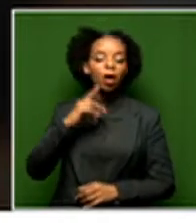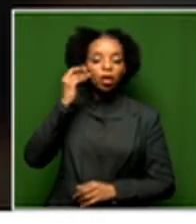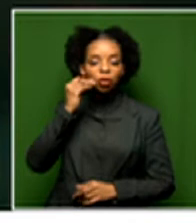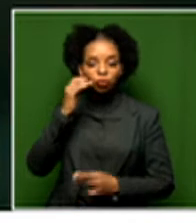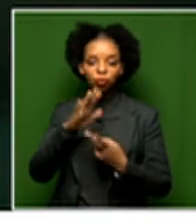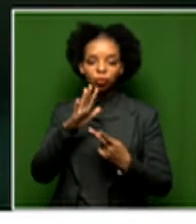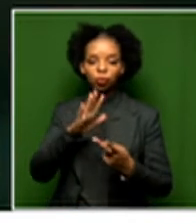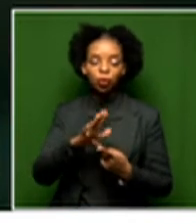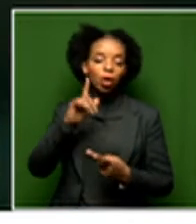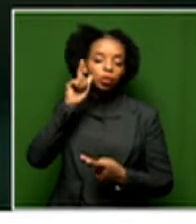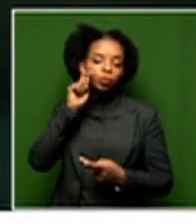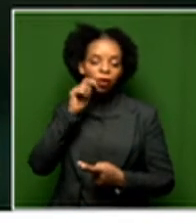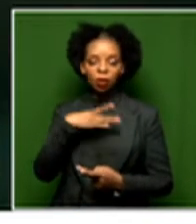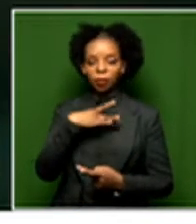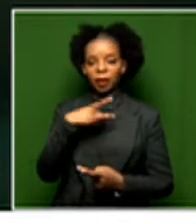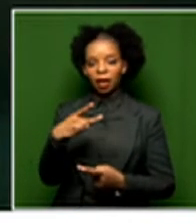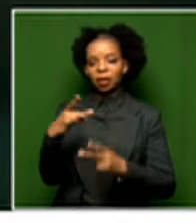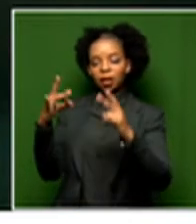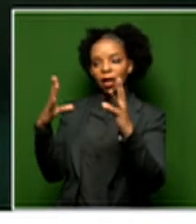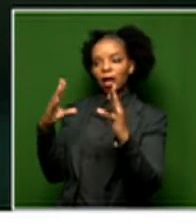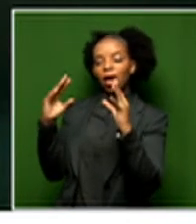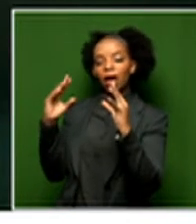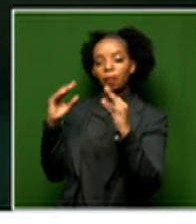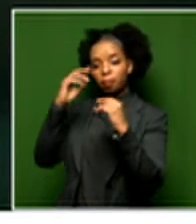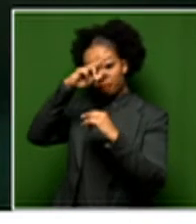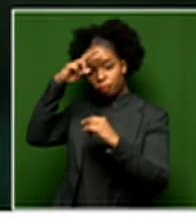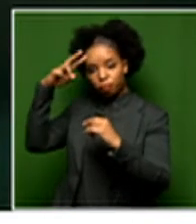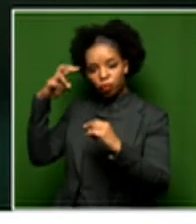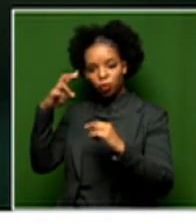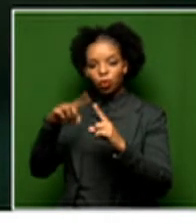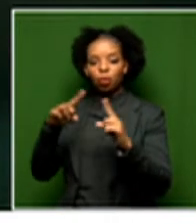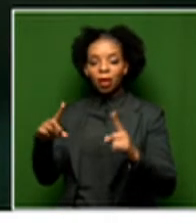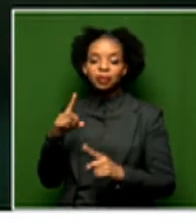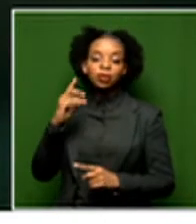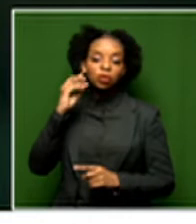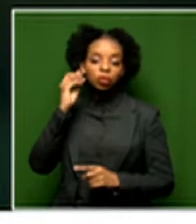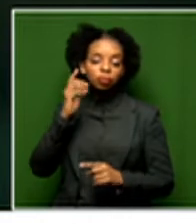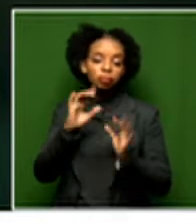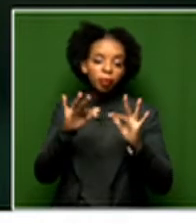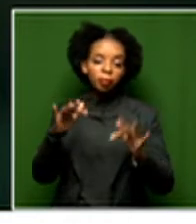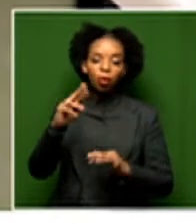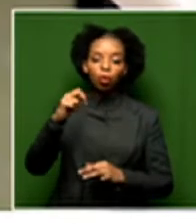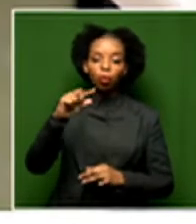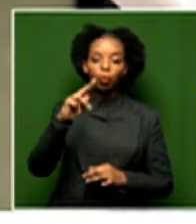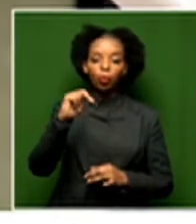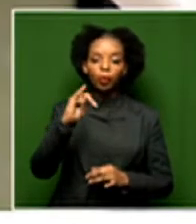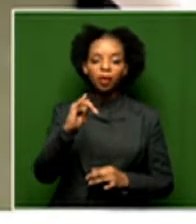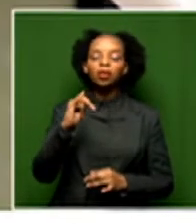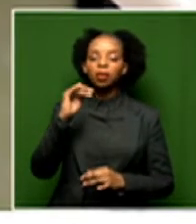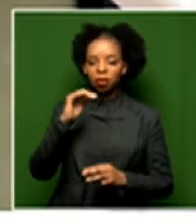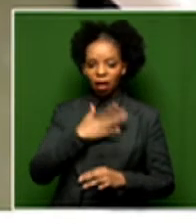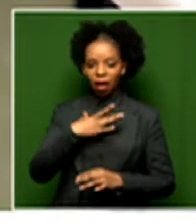one. The Ngunus will go for the brown and this one at the background. So it also varies with colors, and